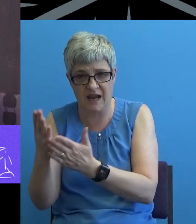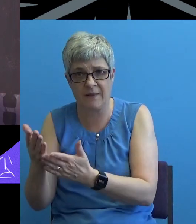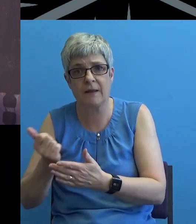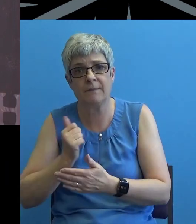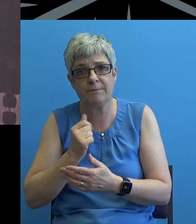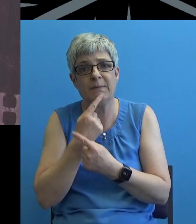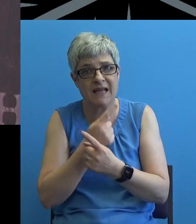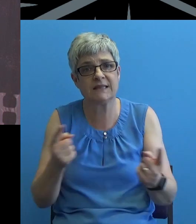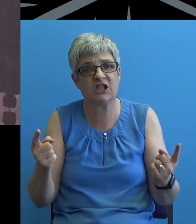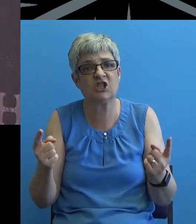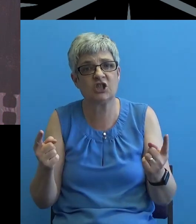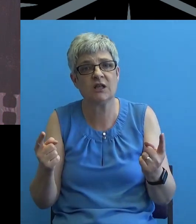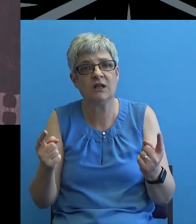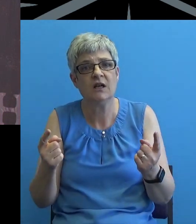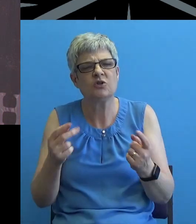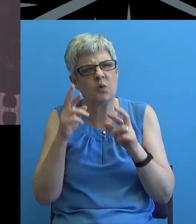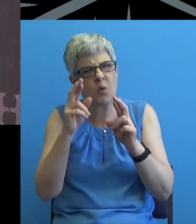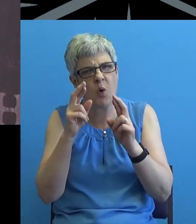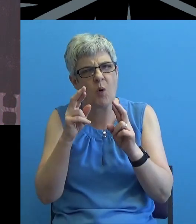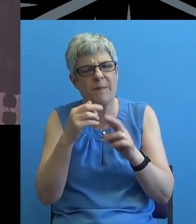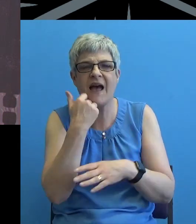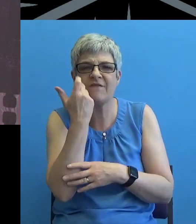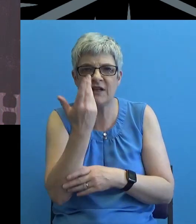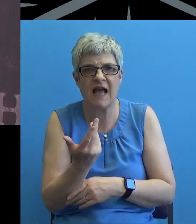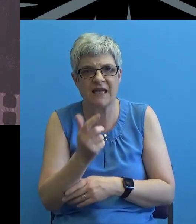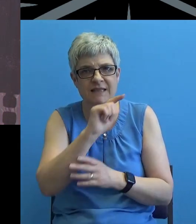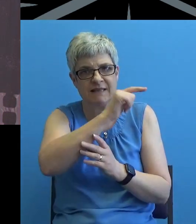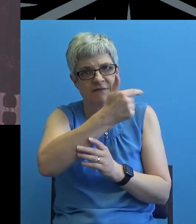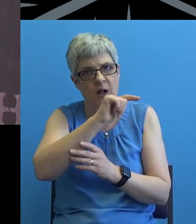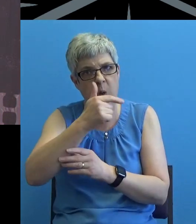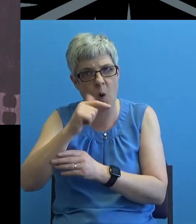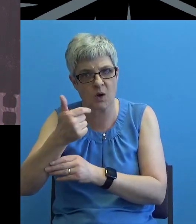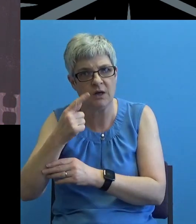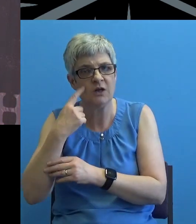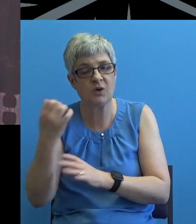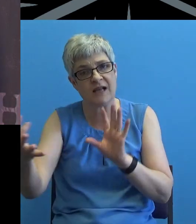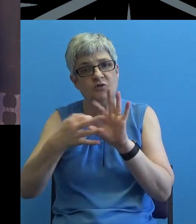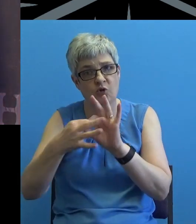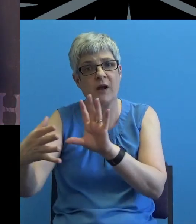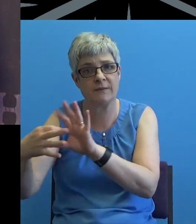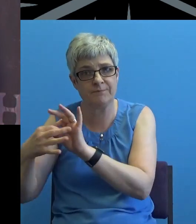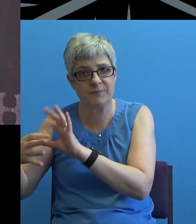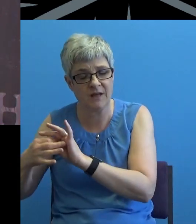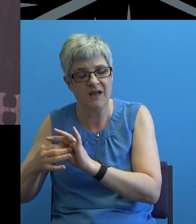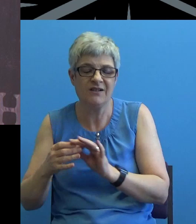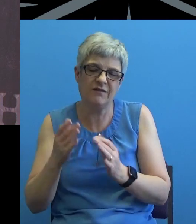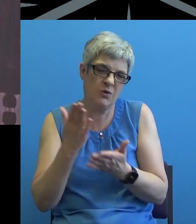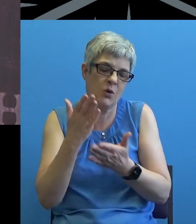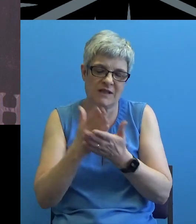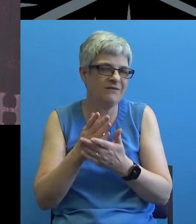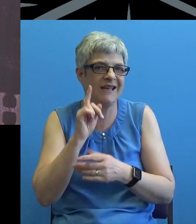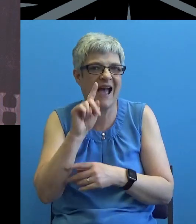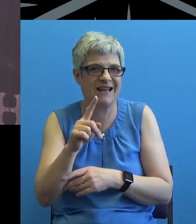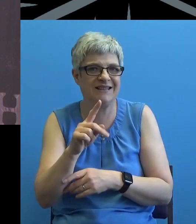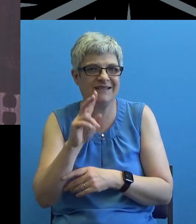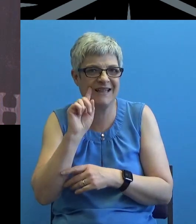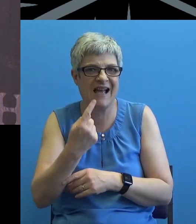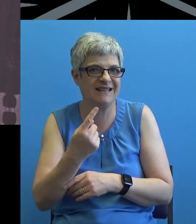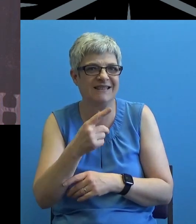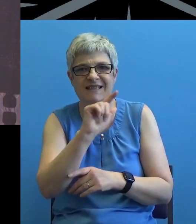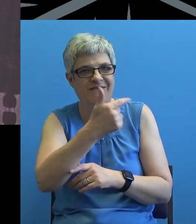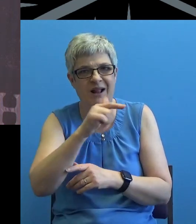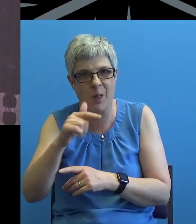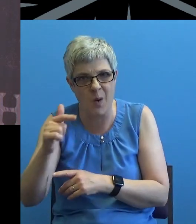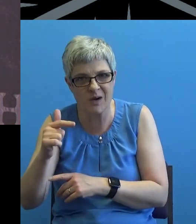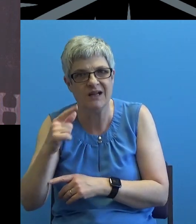We will be putting it out and hoping that each night you'll be able to join us at 7 o'clock. Of course, if you can't quite manage at 7 o'clock each night, the service will